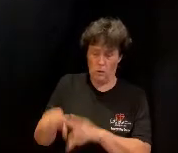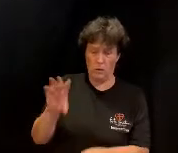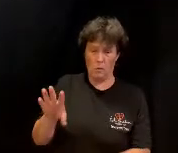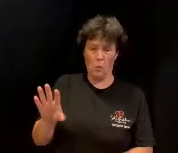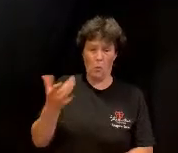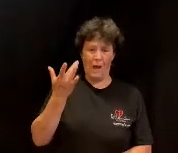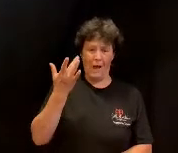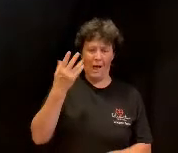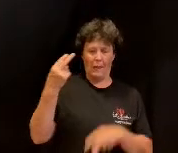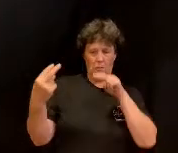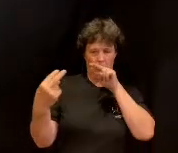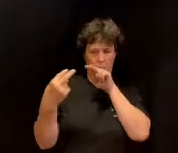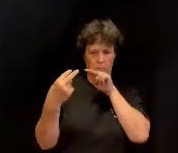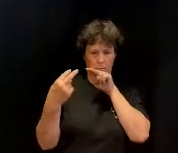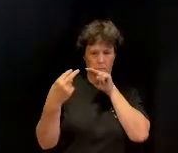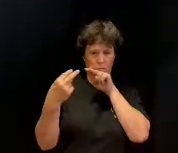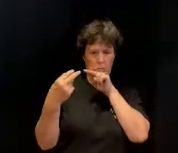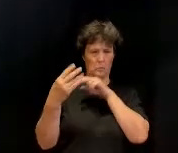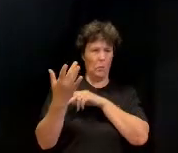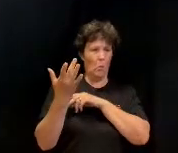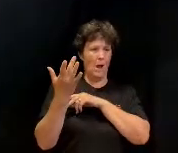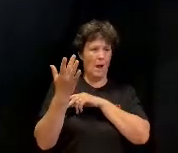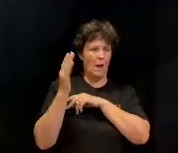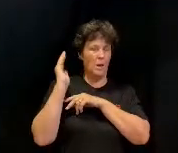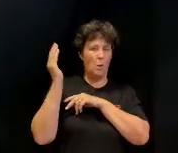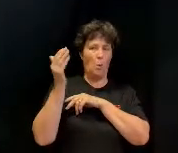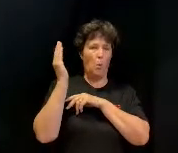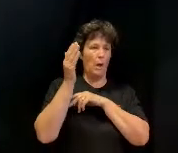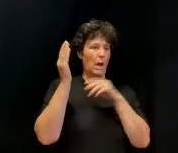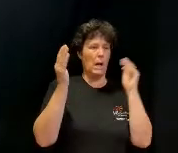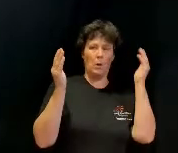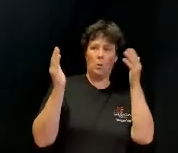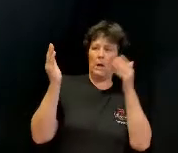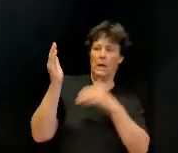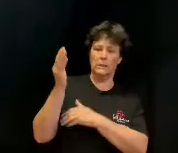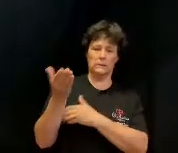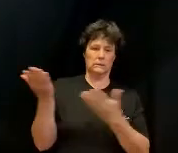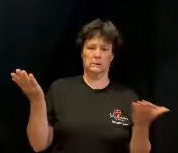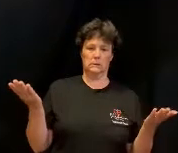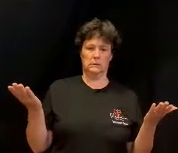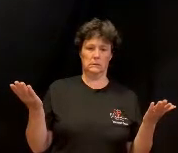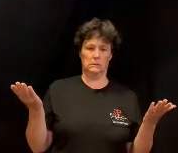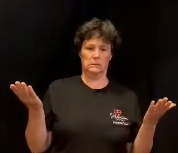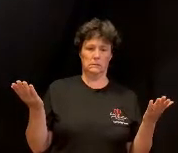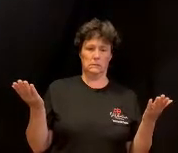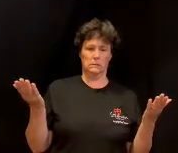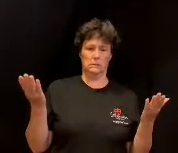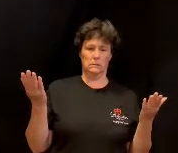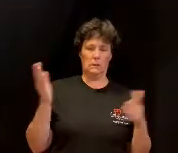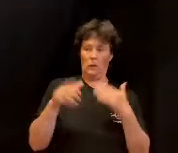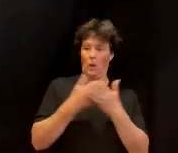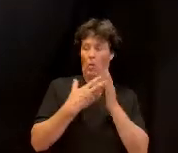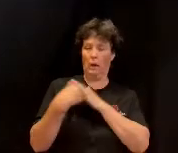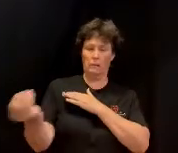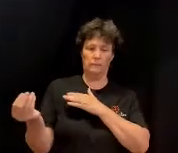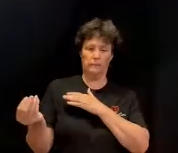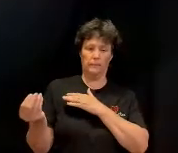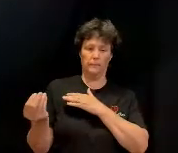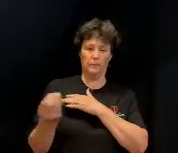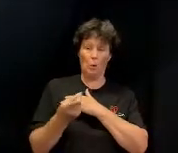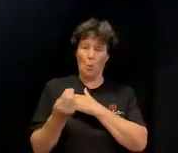he had all of his witnesses left. Because you couldn't stone someone without two witnesses. So what's he do? He